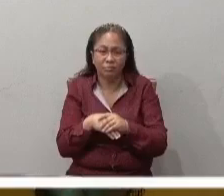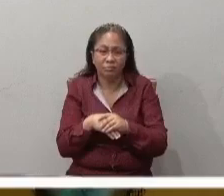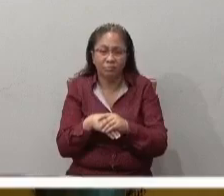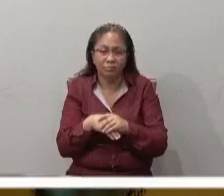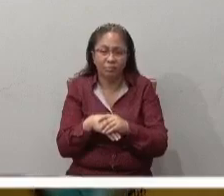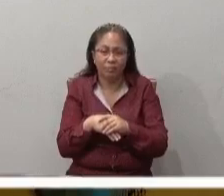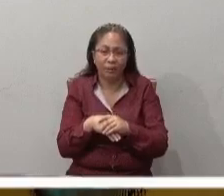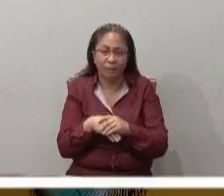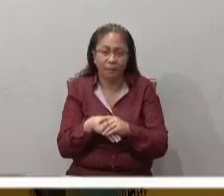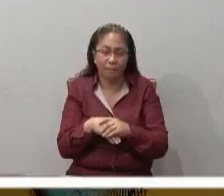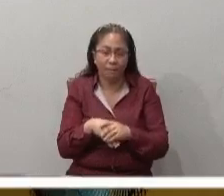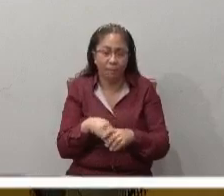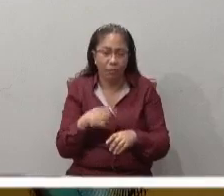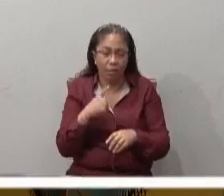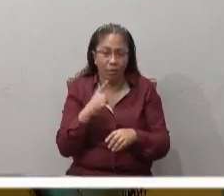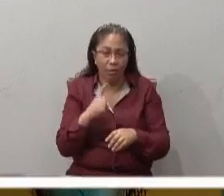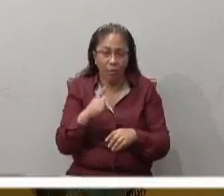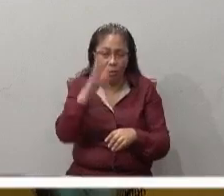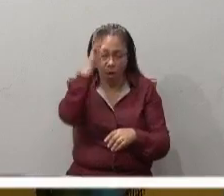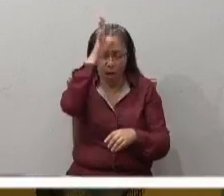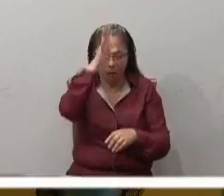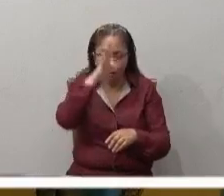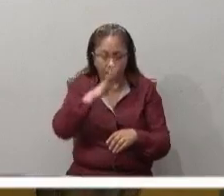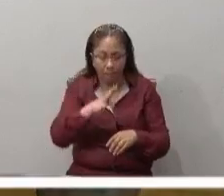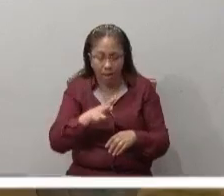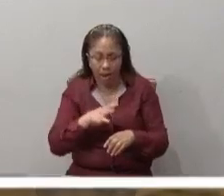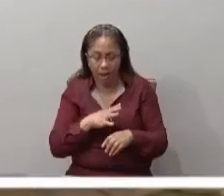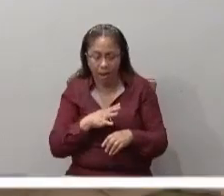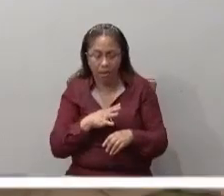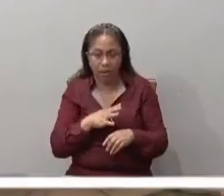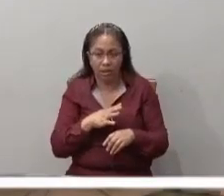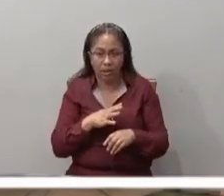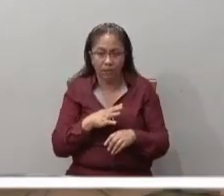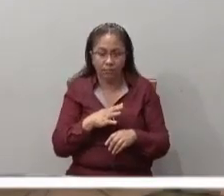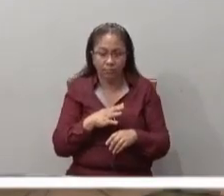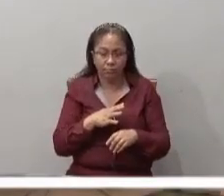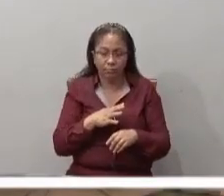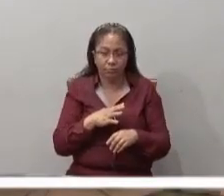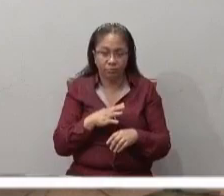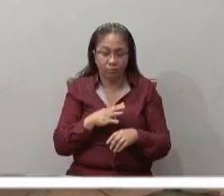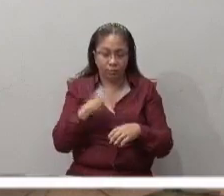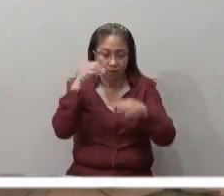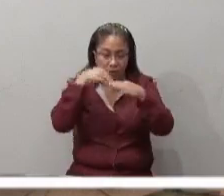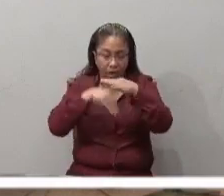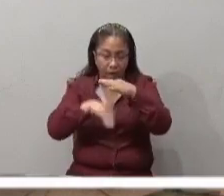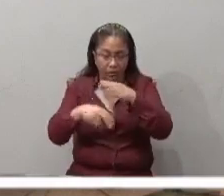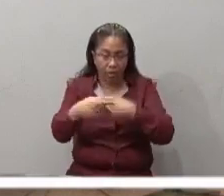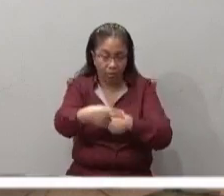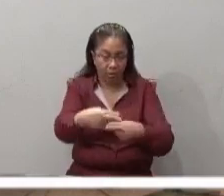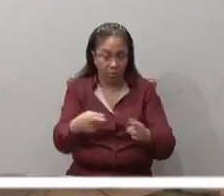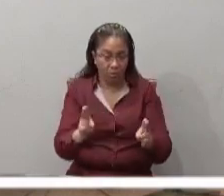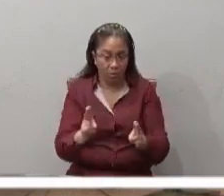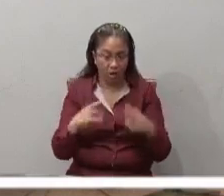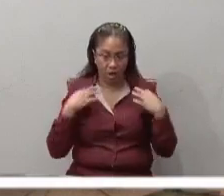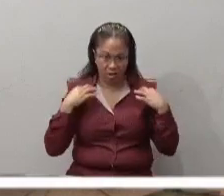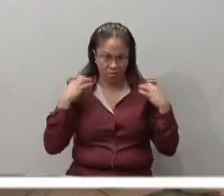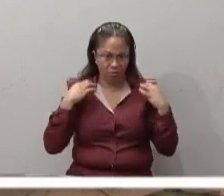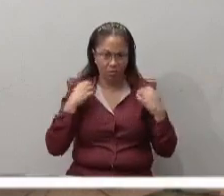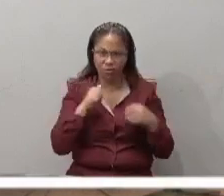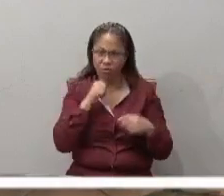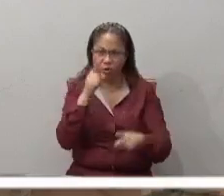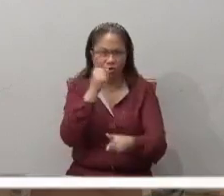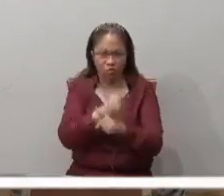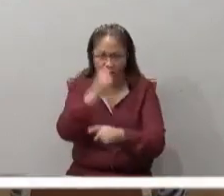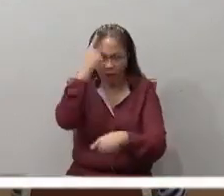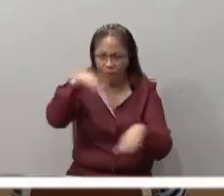But there's one man here who comes in without a wedding garment. I'm sure you heard that and say, well, what happened to that man,